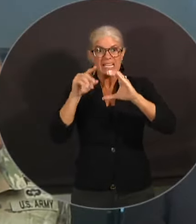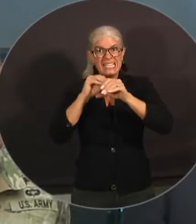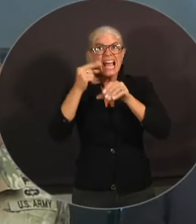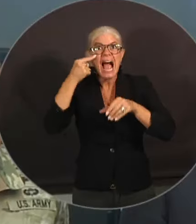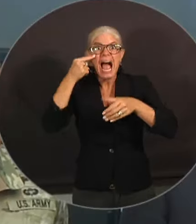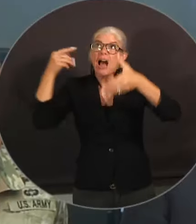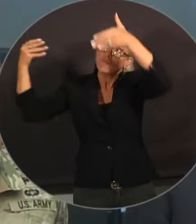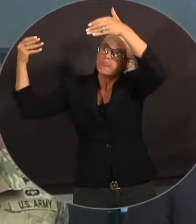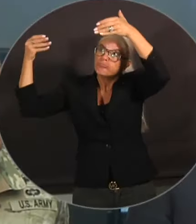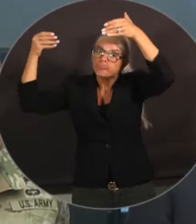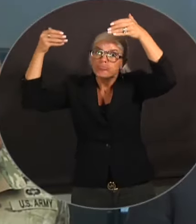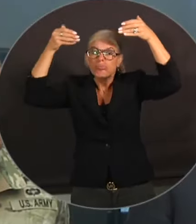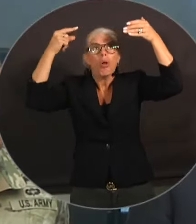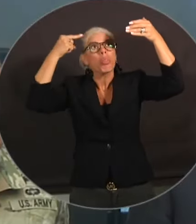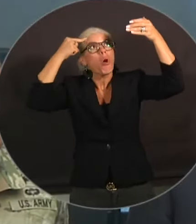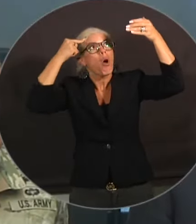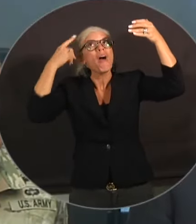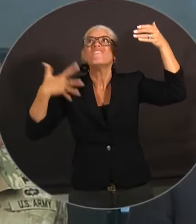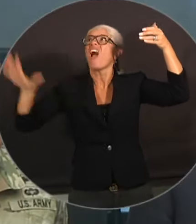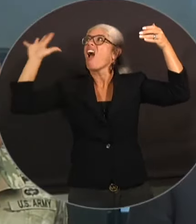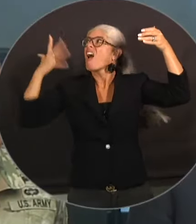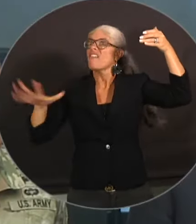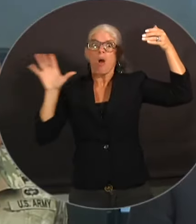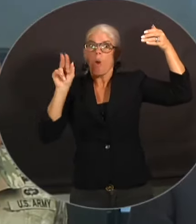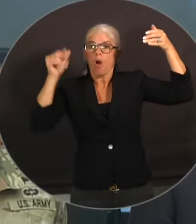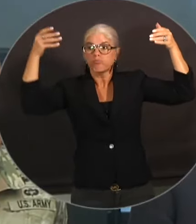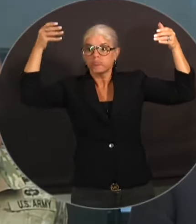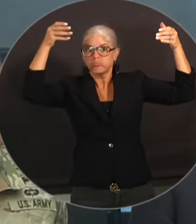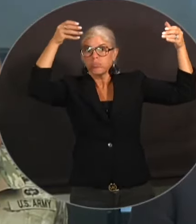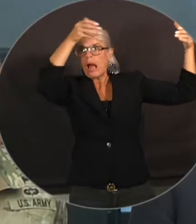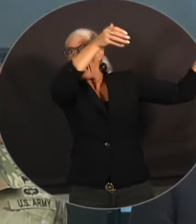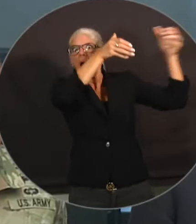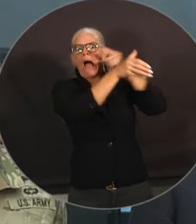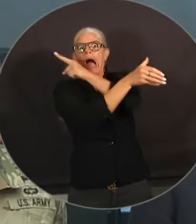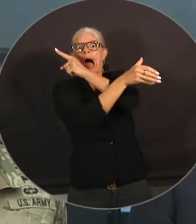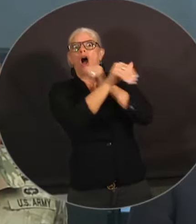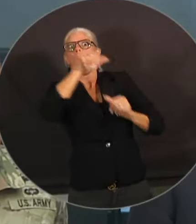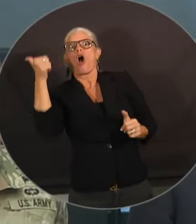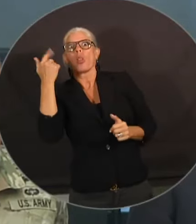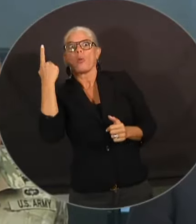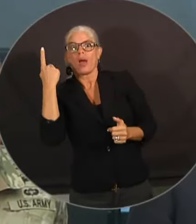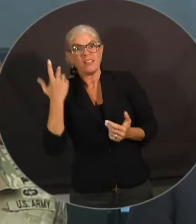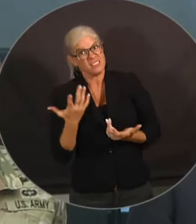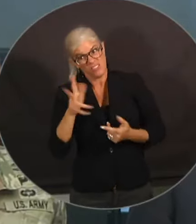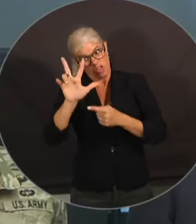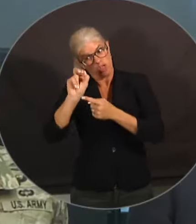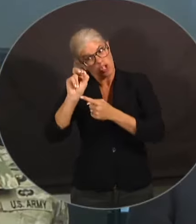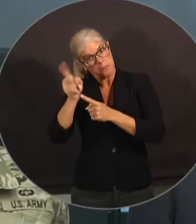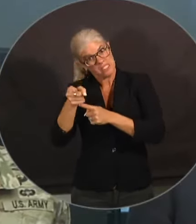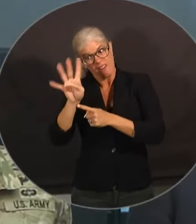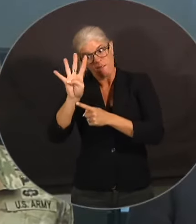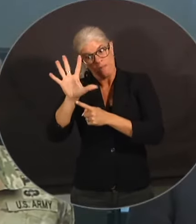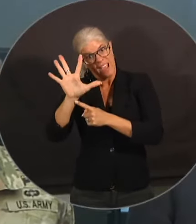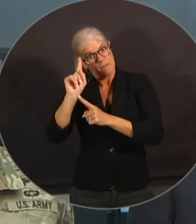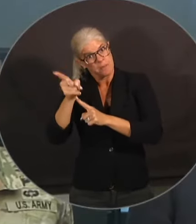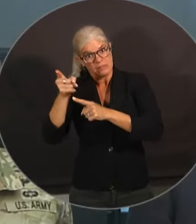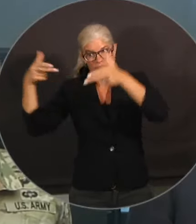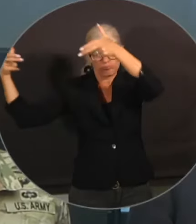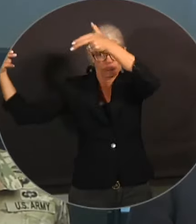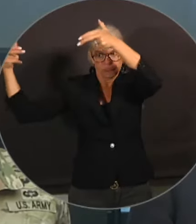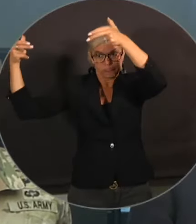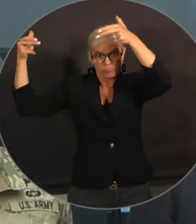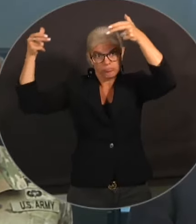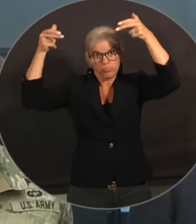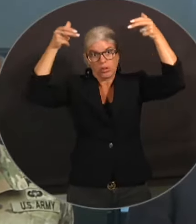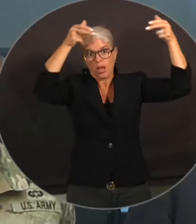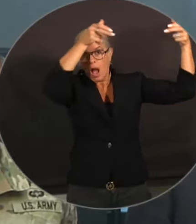20-mile wide eye wall, you may have only 30 minutes, 45 minutes before that eye wall collapses right back on you